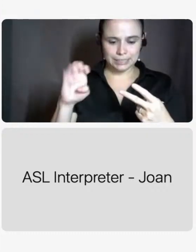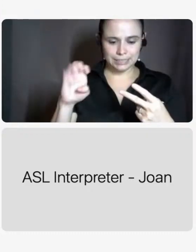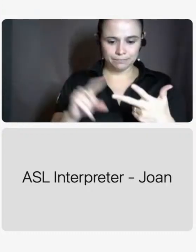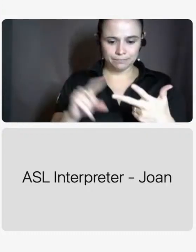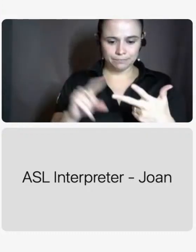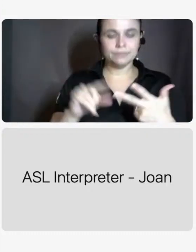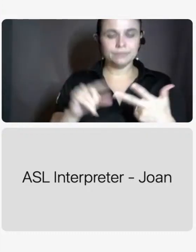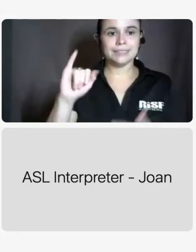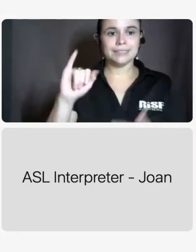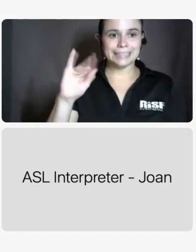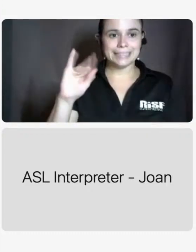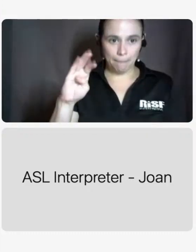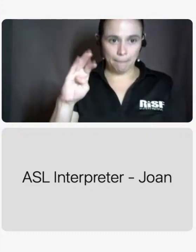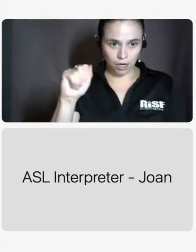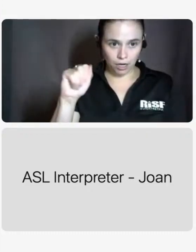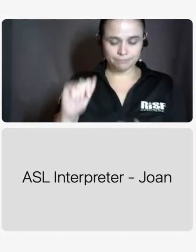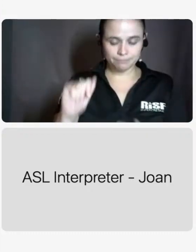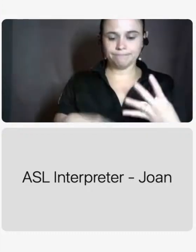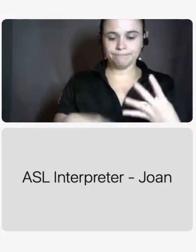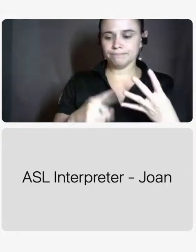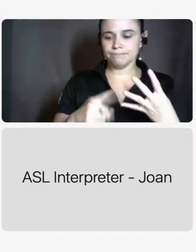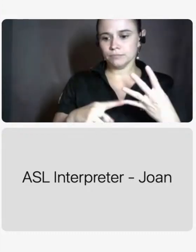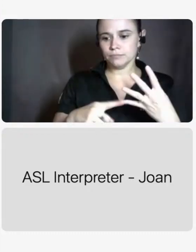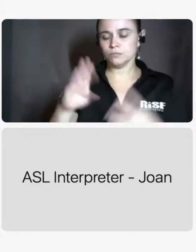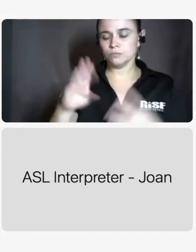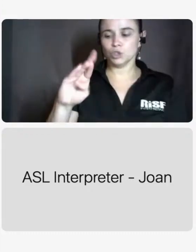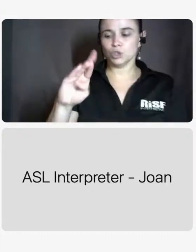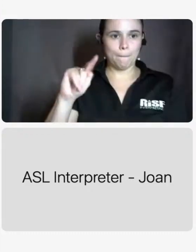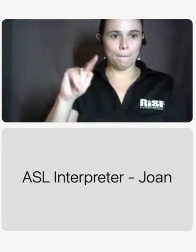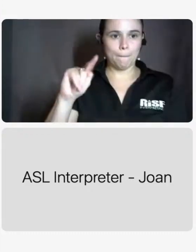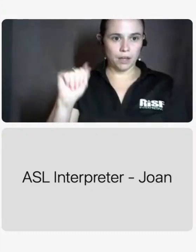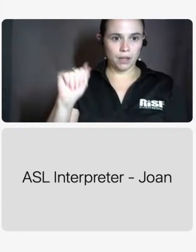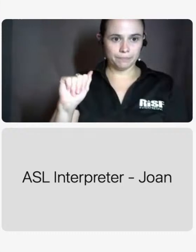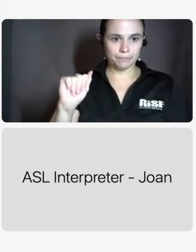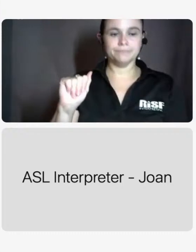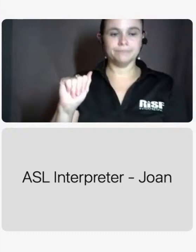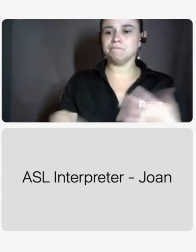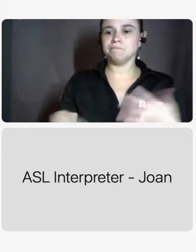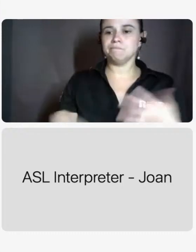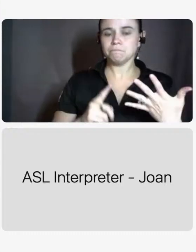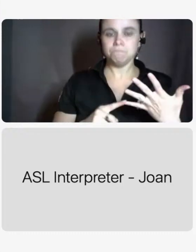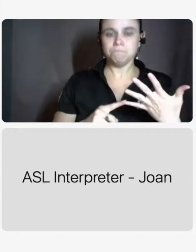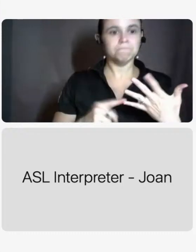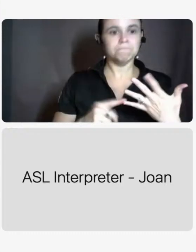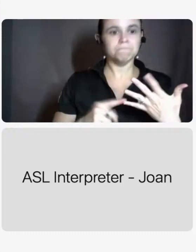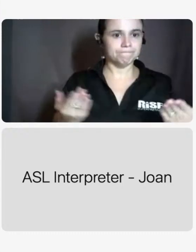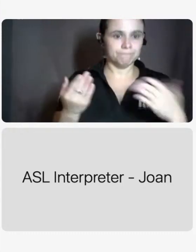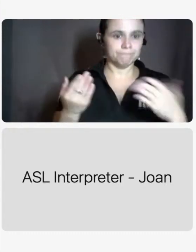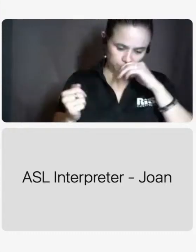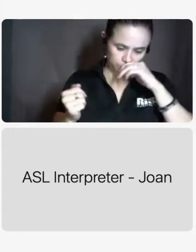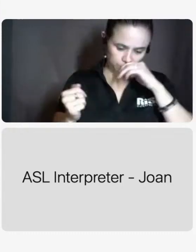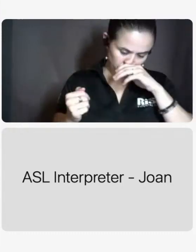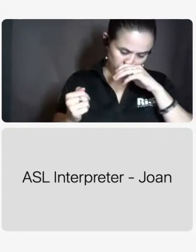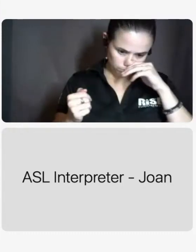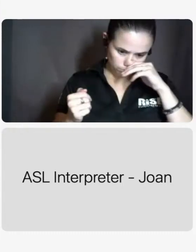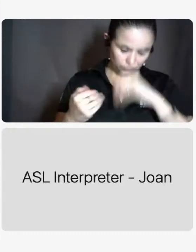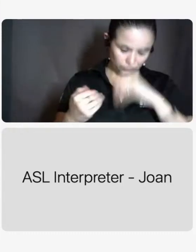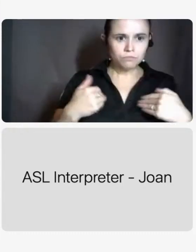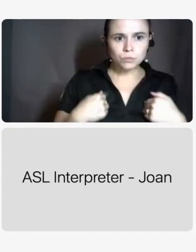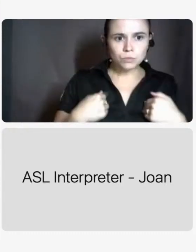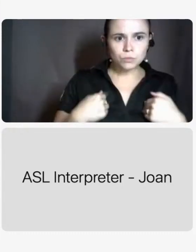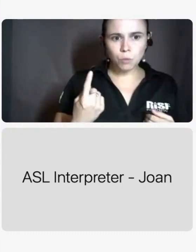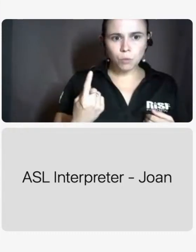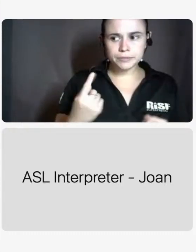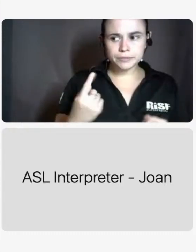Member Bertha Flores. Present. Okay, we do have a quorum, and we do have three